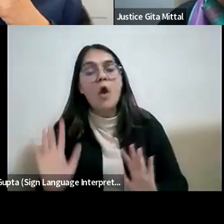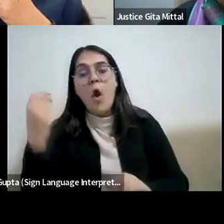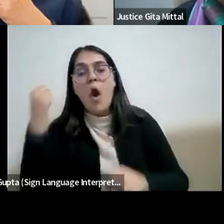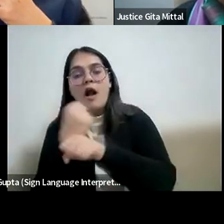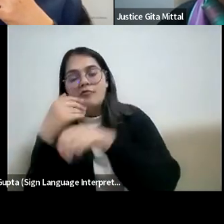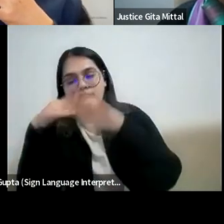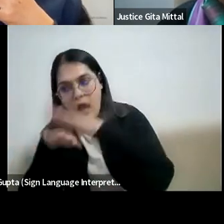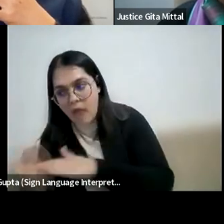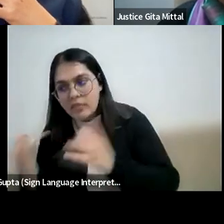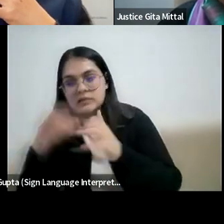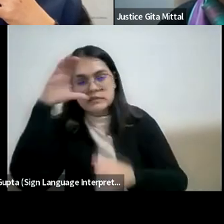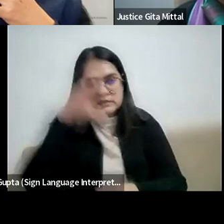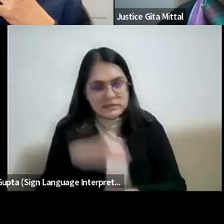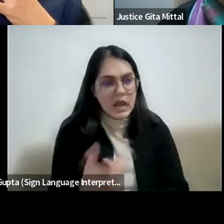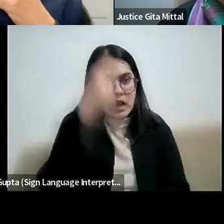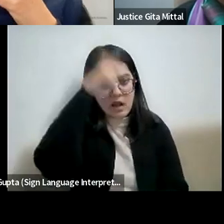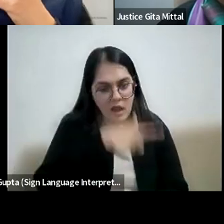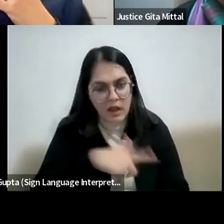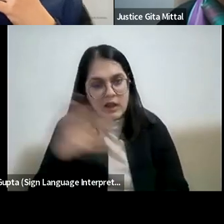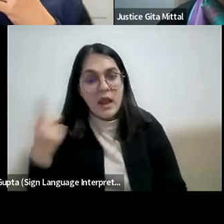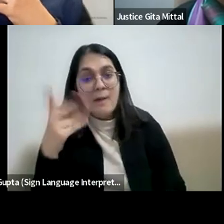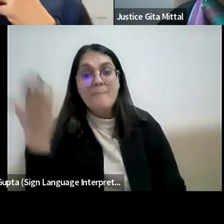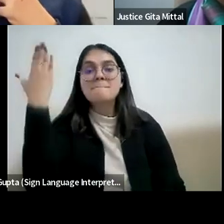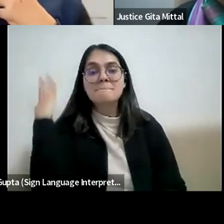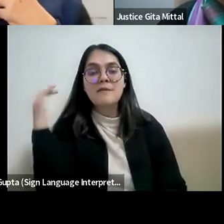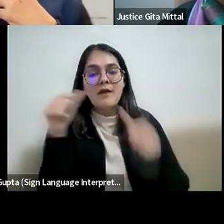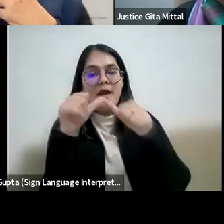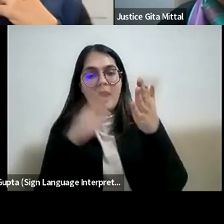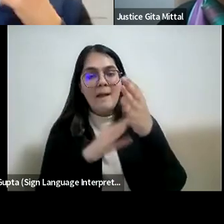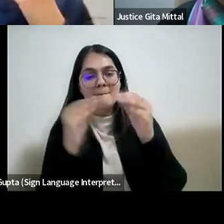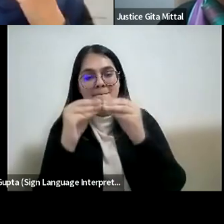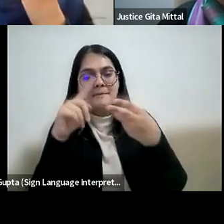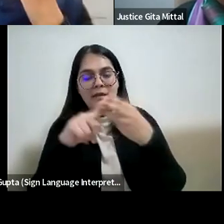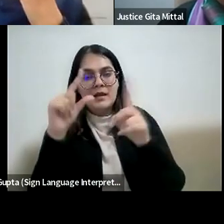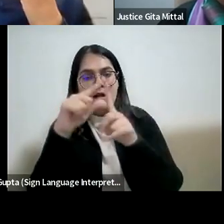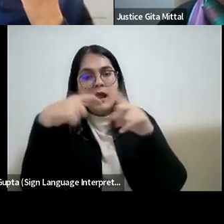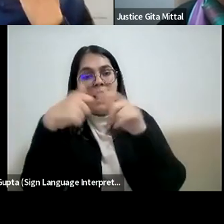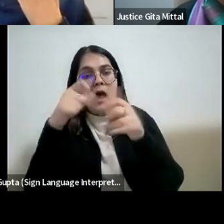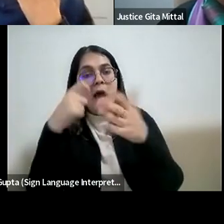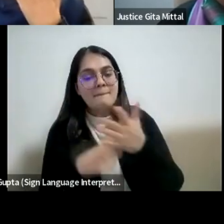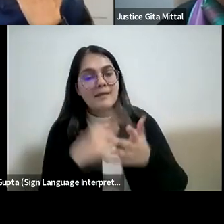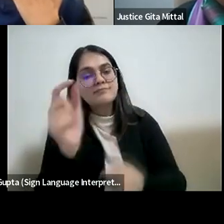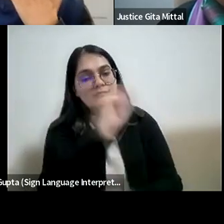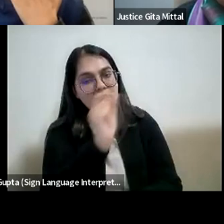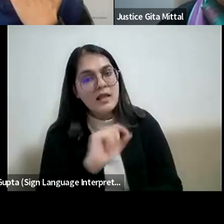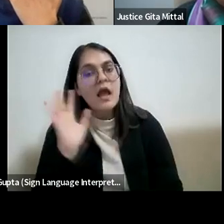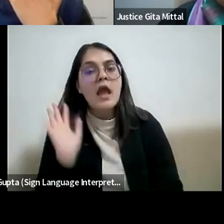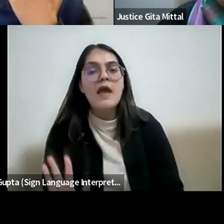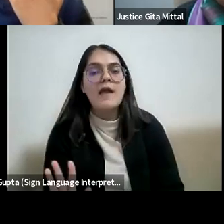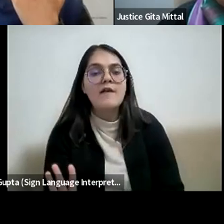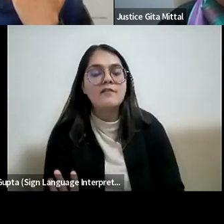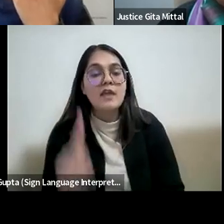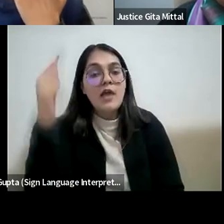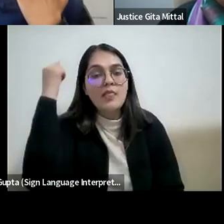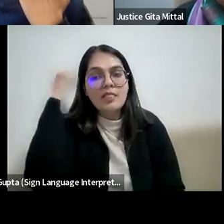state. And actually, Dr. Ambedkar, even his thoughts in the Constituent Assembly, he wrote much later on what he actually had thought of,